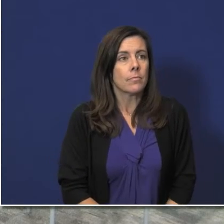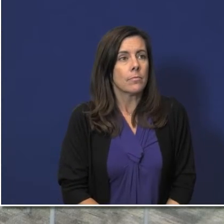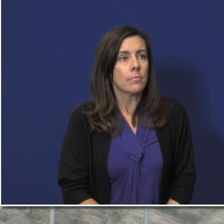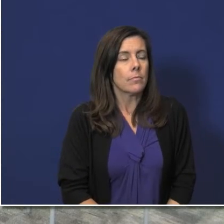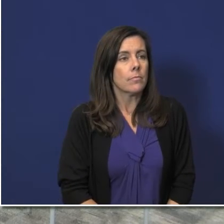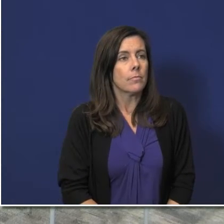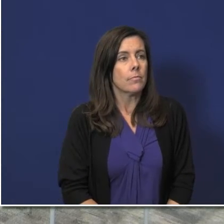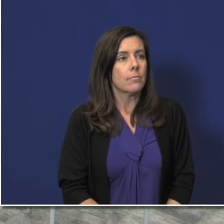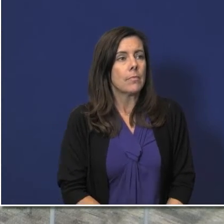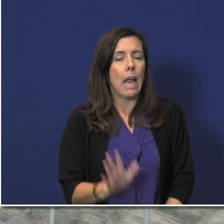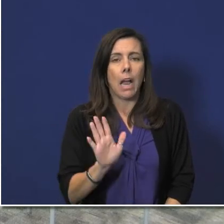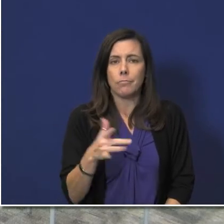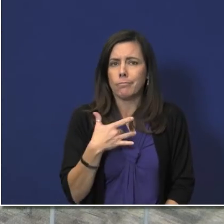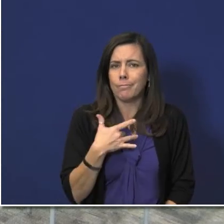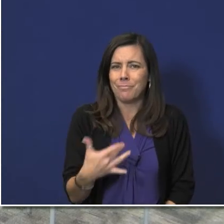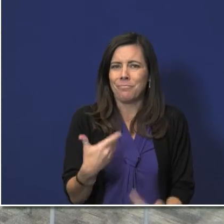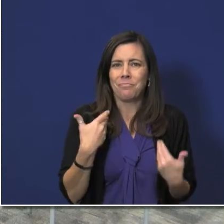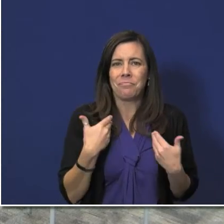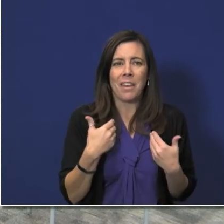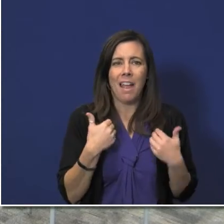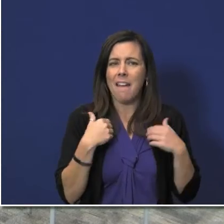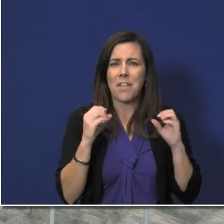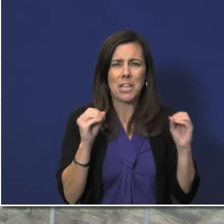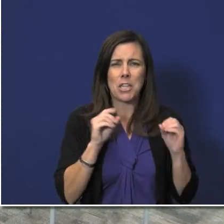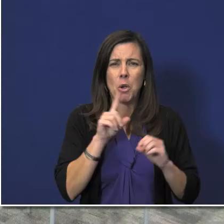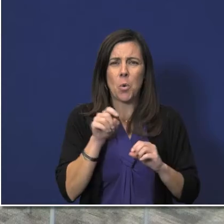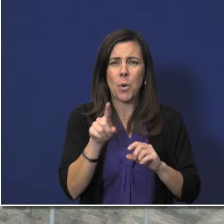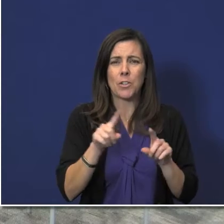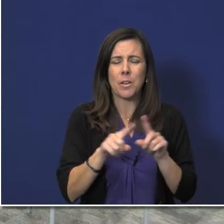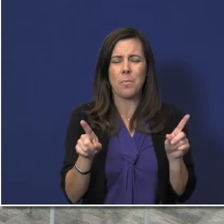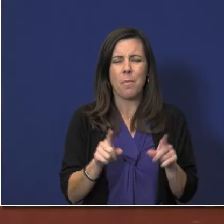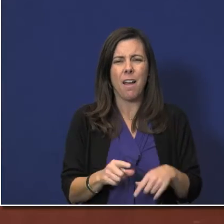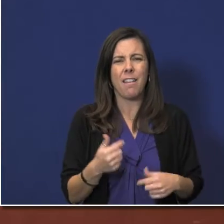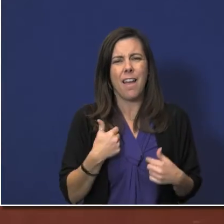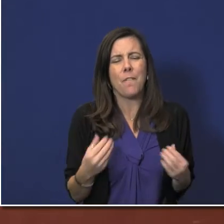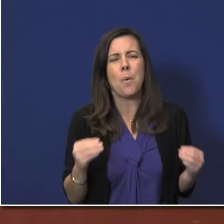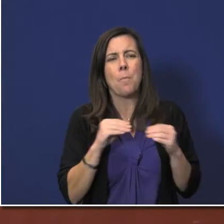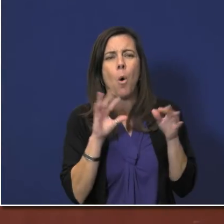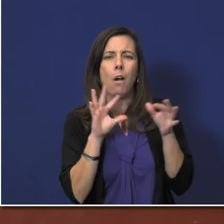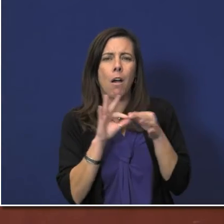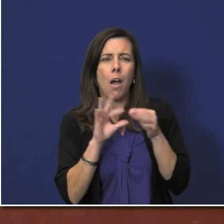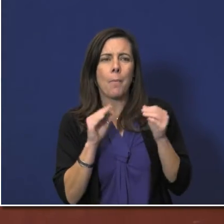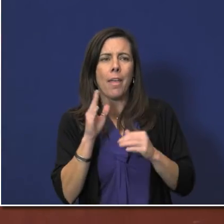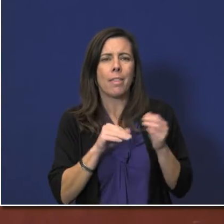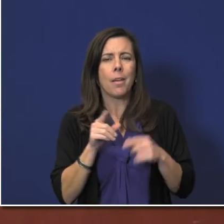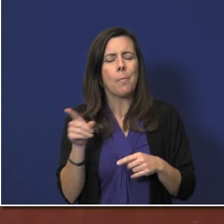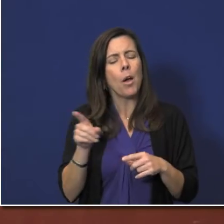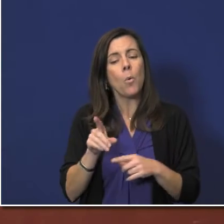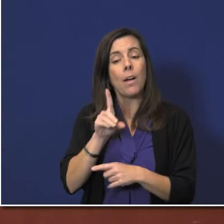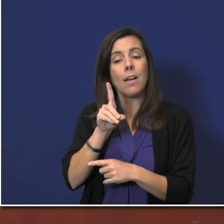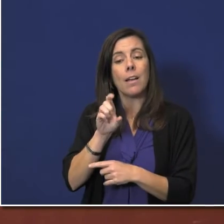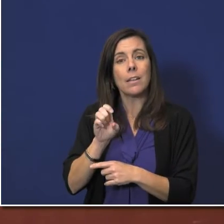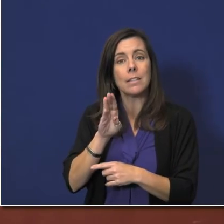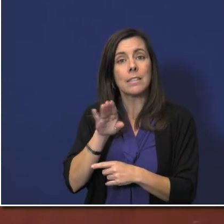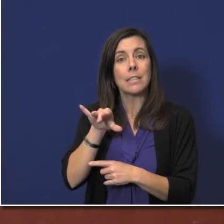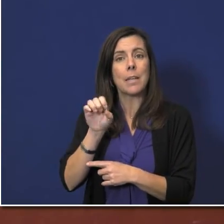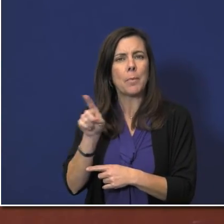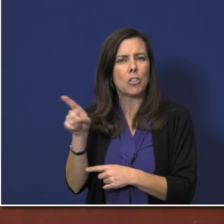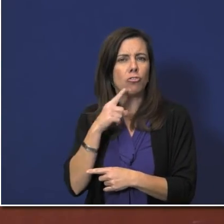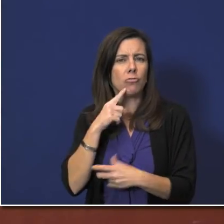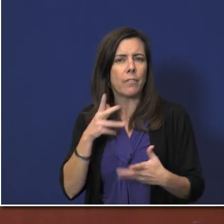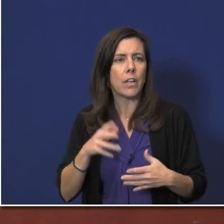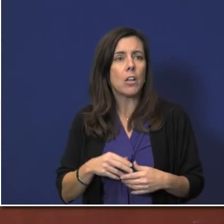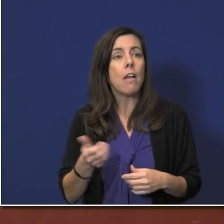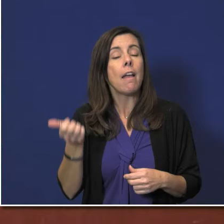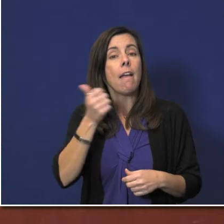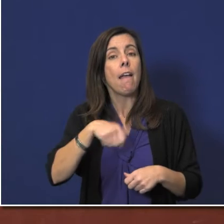I don't really have any questions, but probably more comments, and Debbie kind of touched on it. Anytime there's a